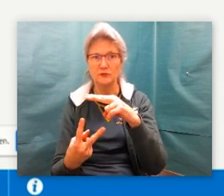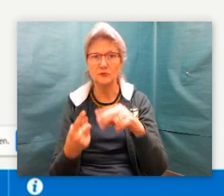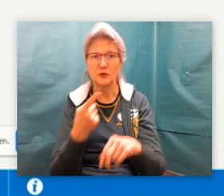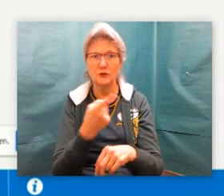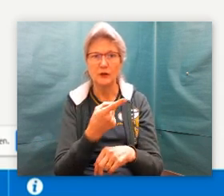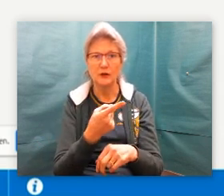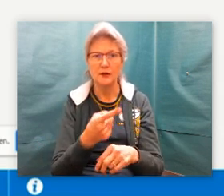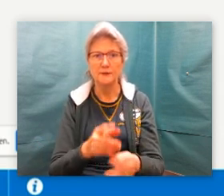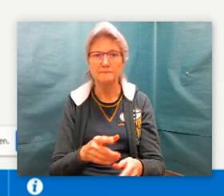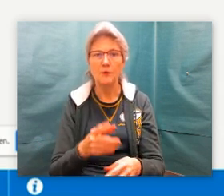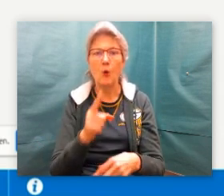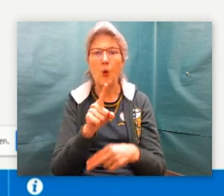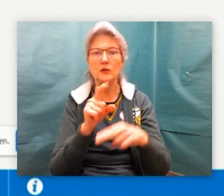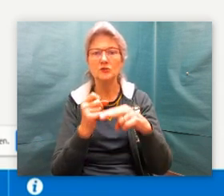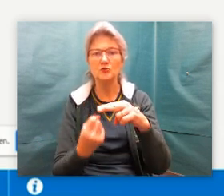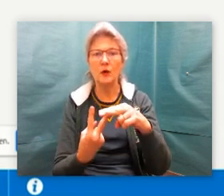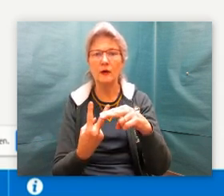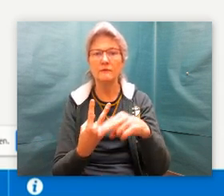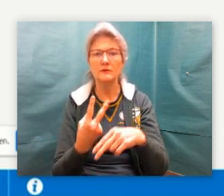here.